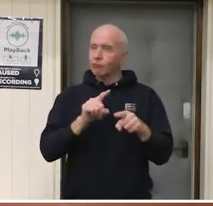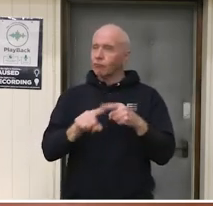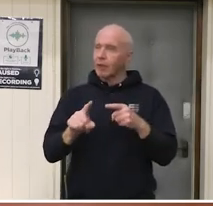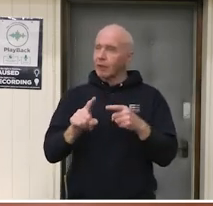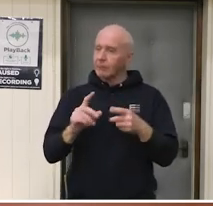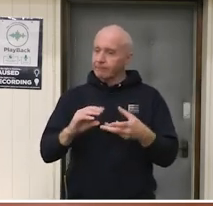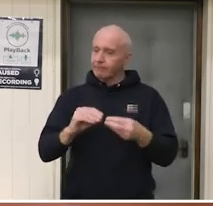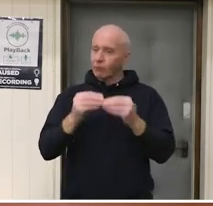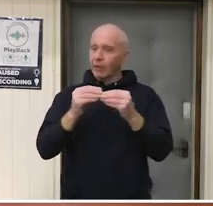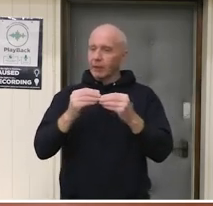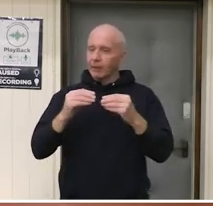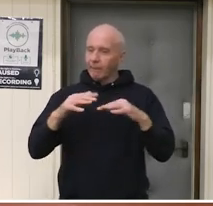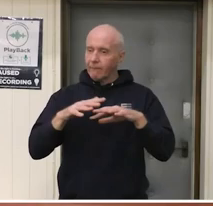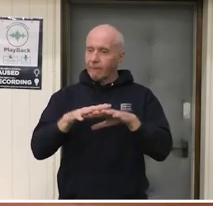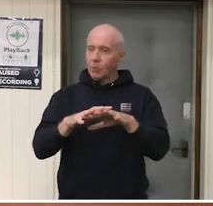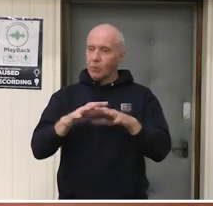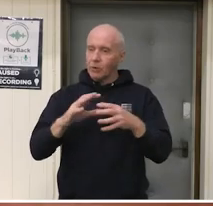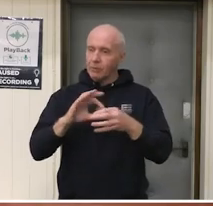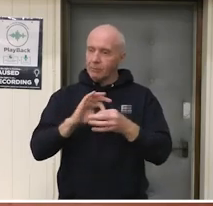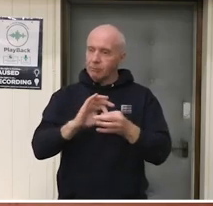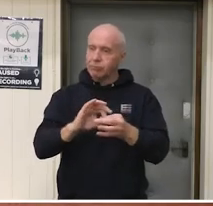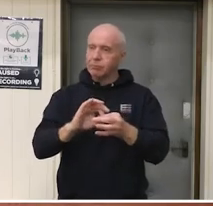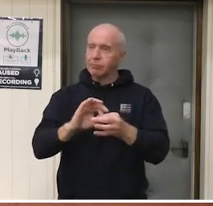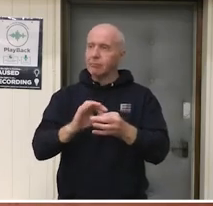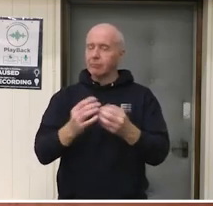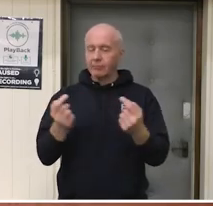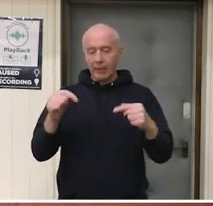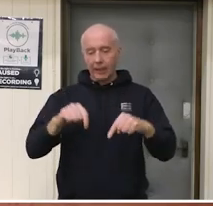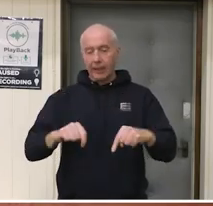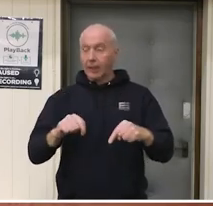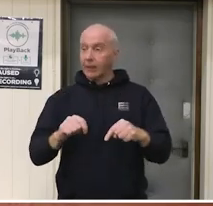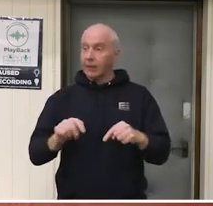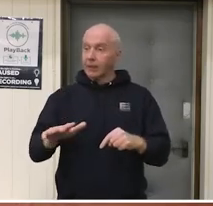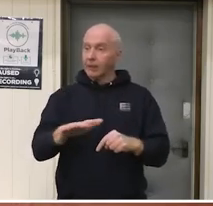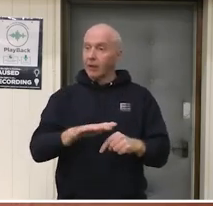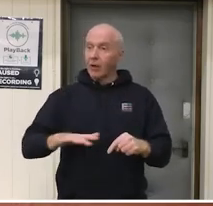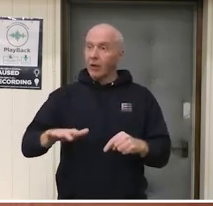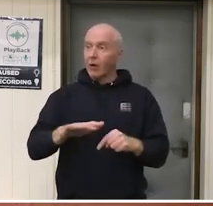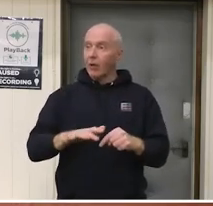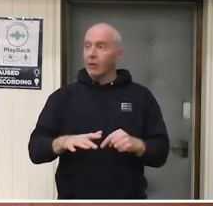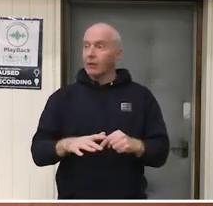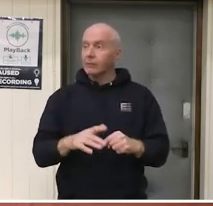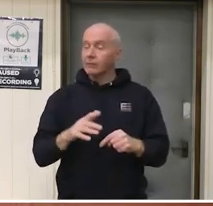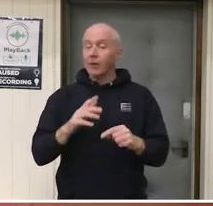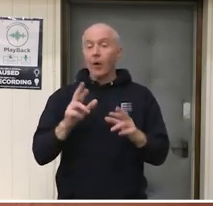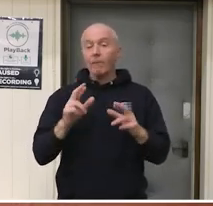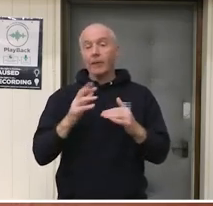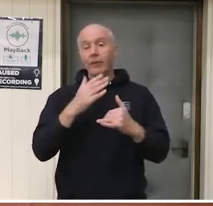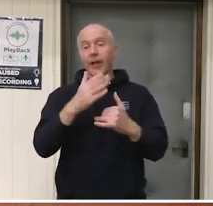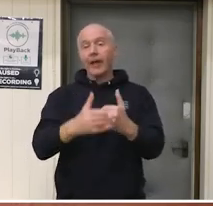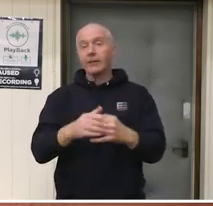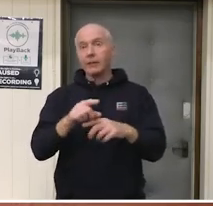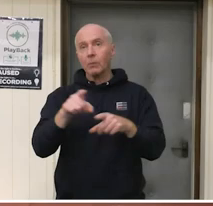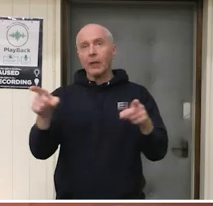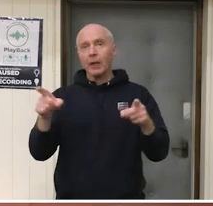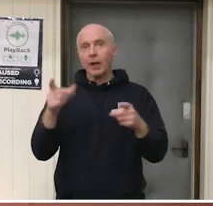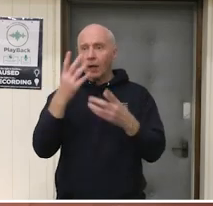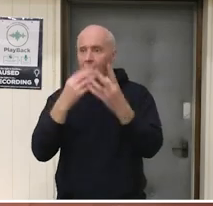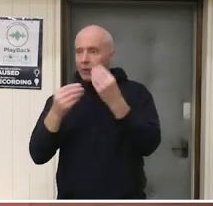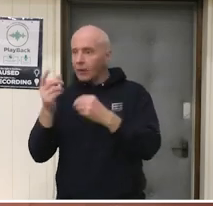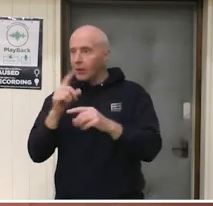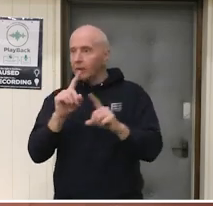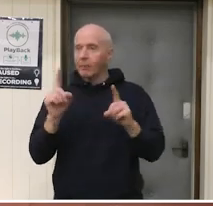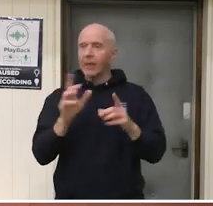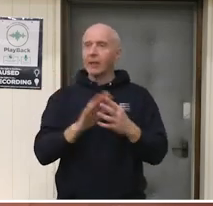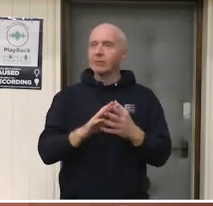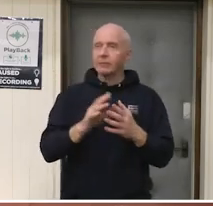Earth, rather than just in the sun and the stars. So hopefully at the end of this talk, you'll know a little bit more about some of the